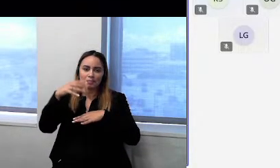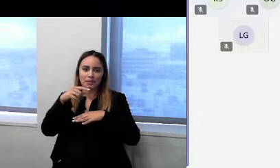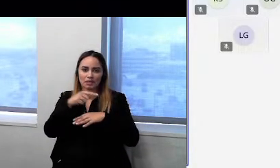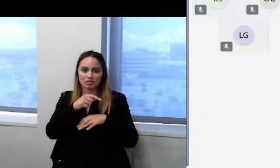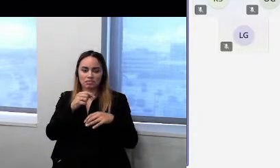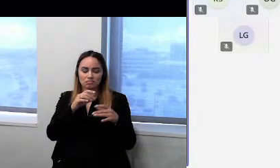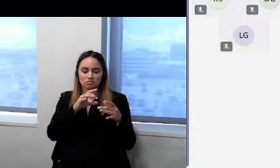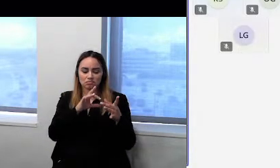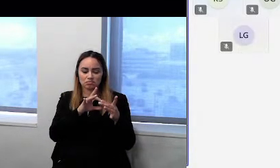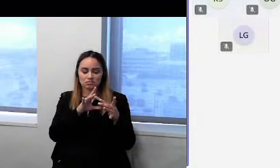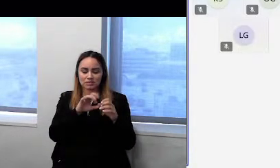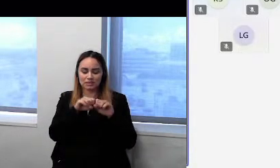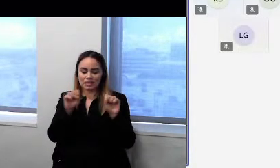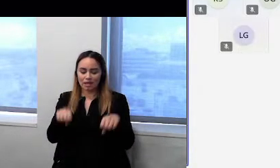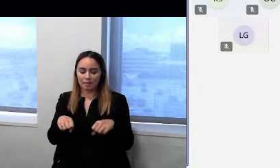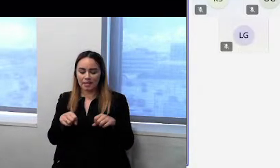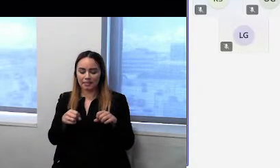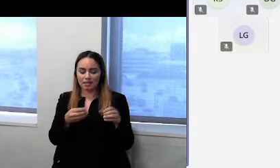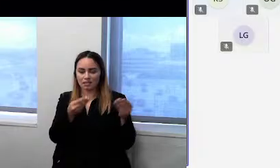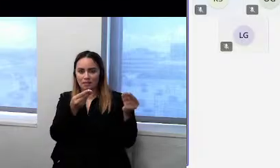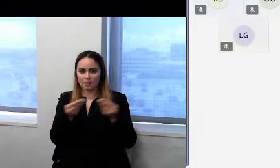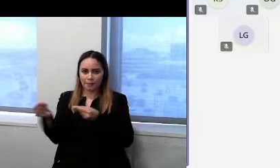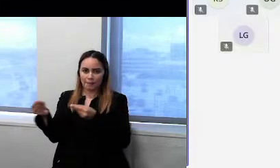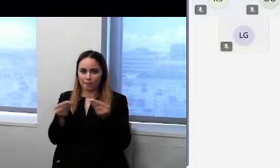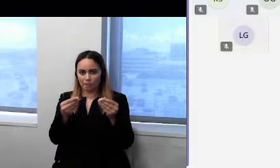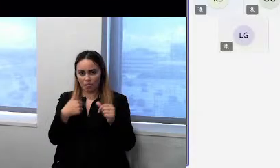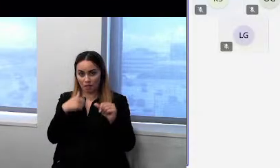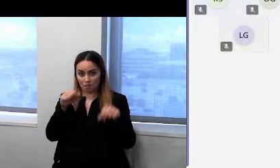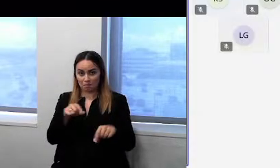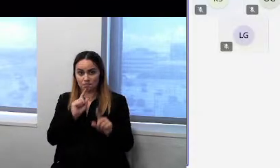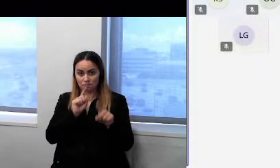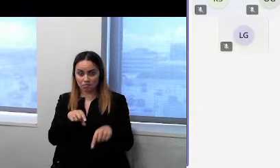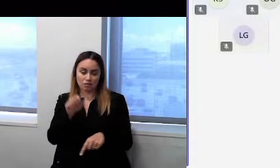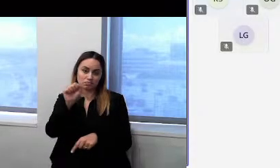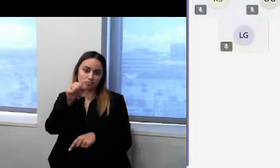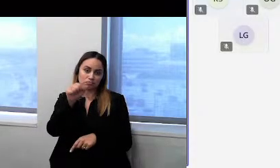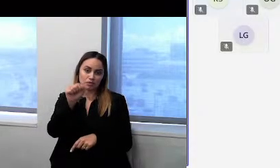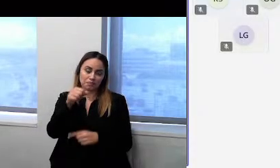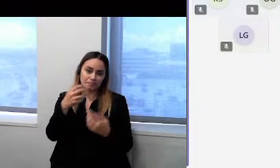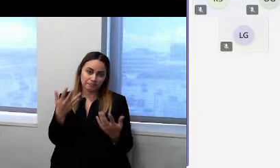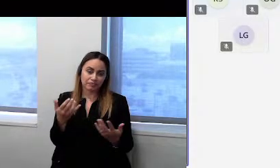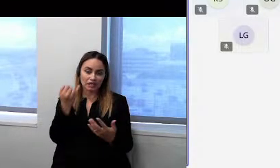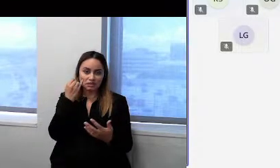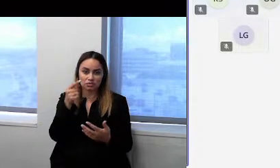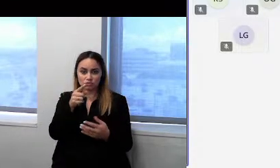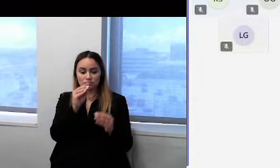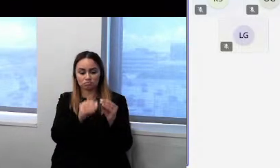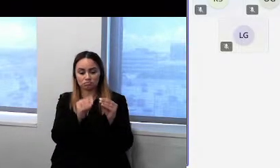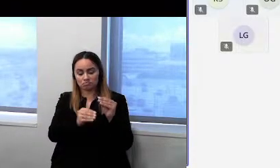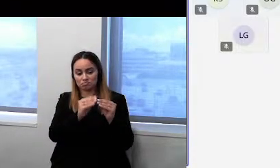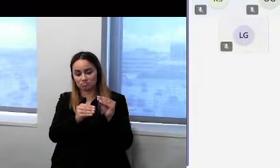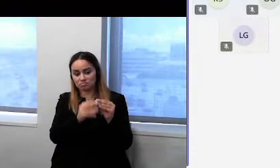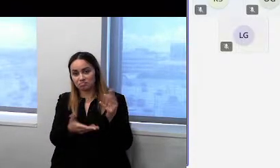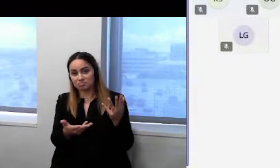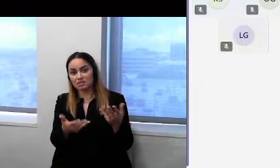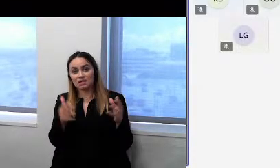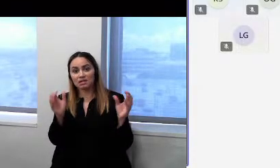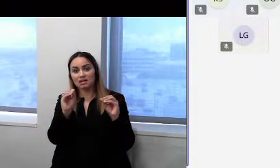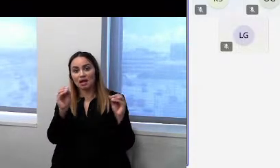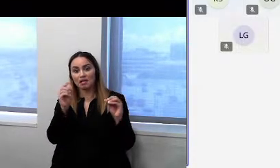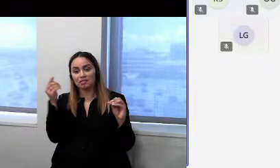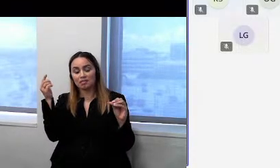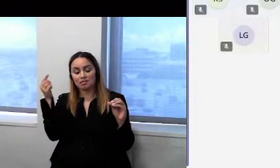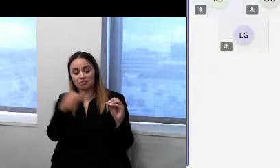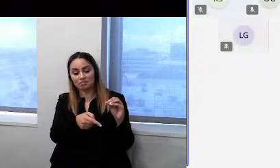Well, that's definitional. The answer, I can answer that one. The answer is yes. If you build something and nobody shows up, it's stranded. What's the next question? Right, Mr.